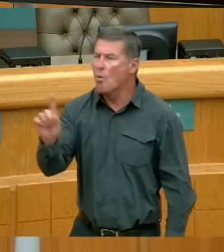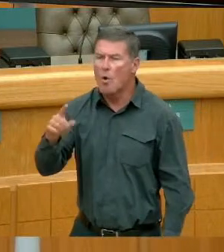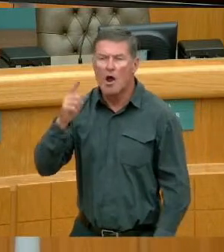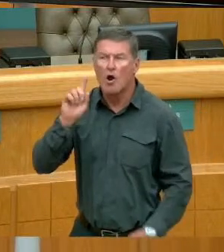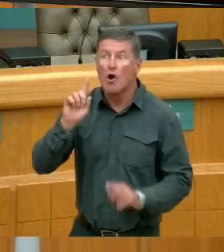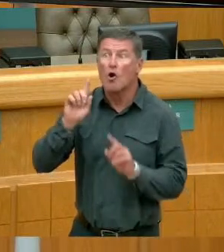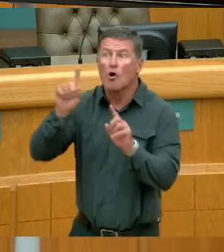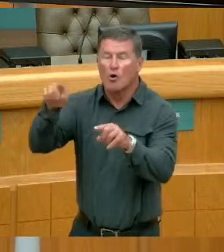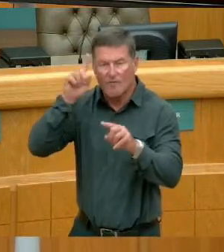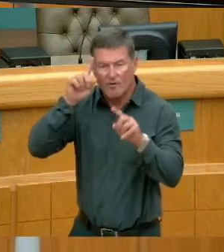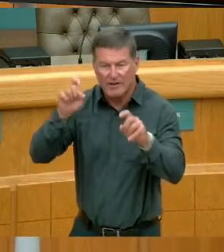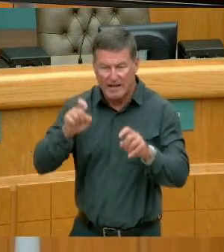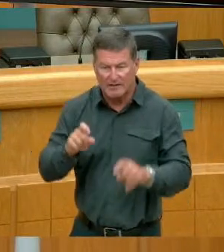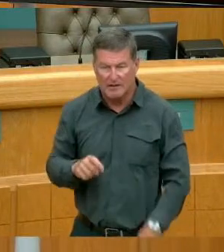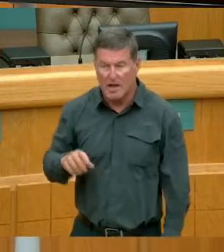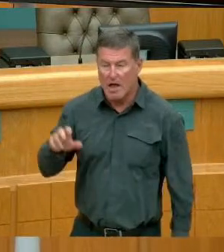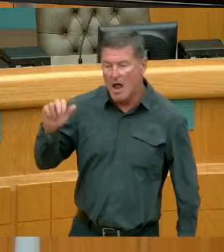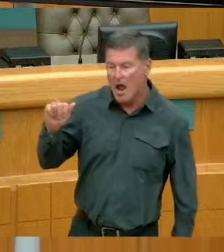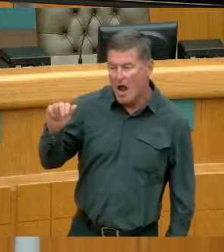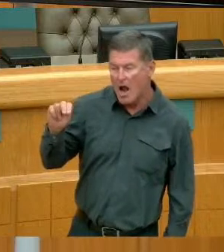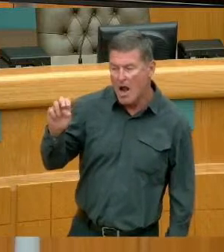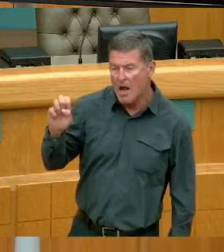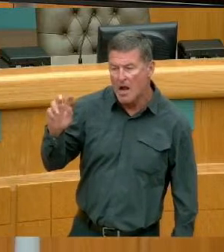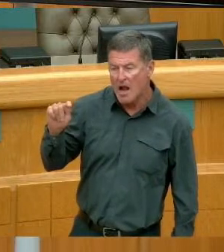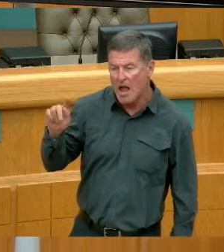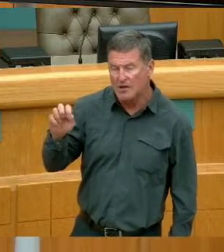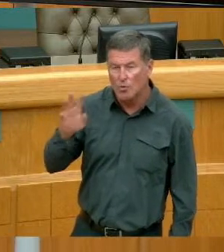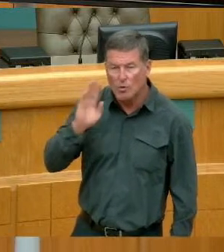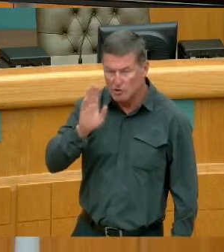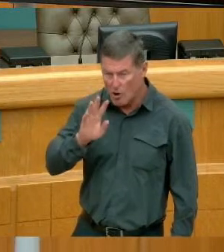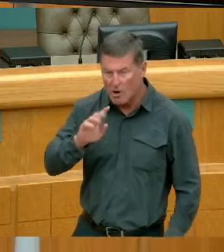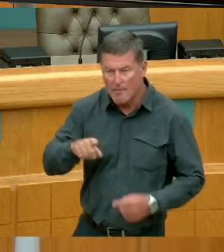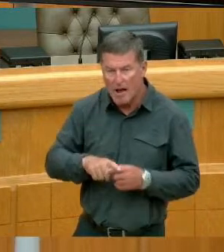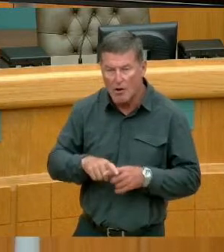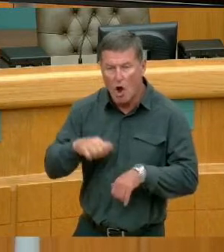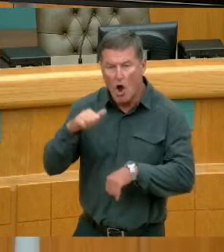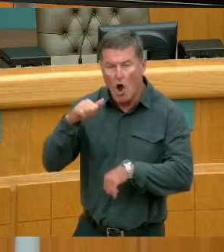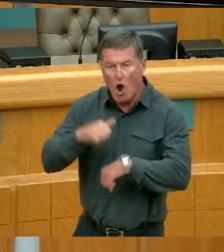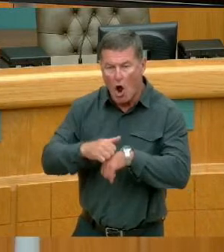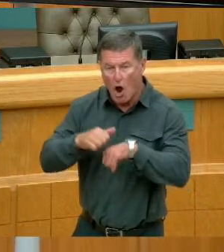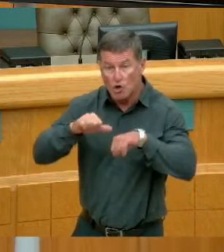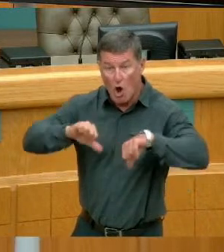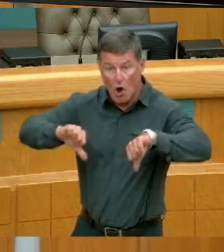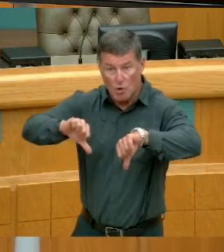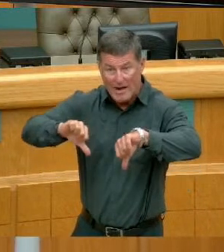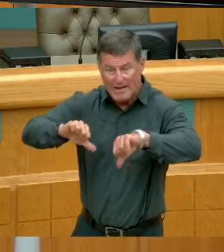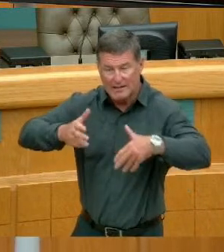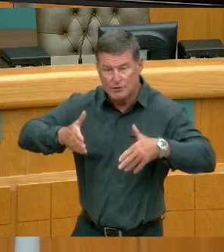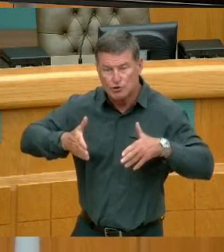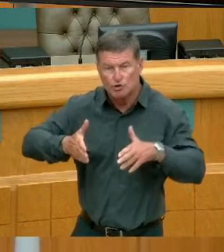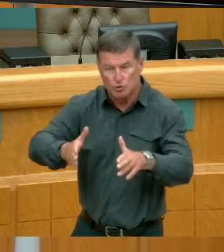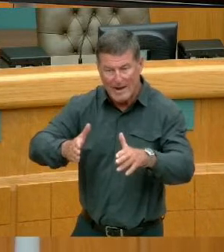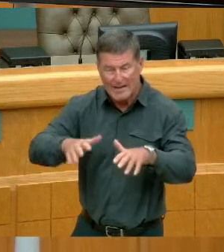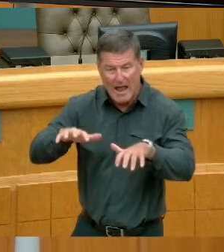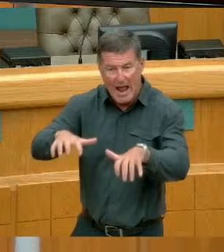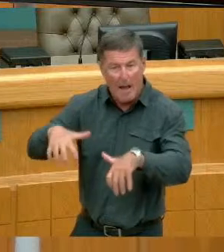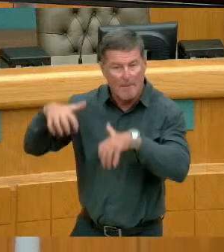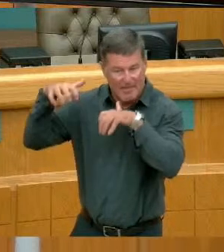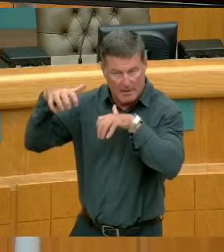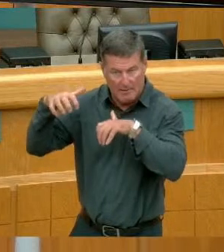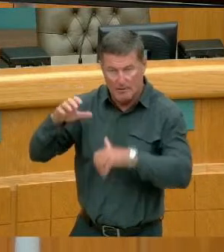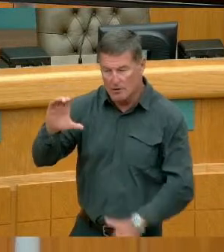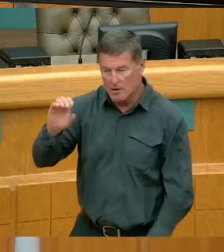about the Concrete Street Amphitheater testing event this week. There still are several other testing events that are